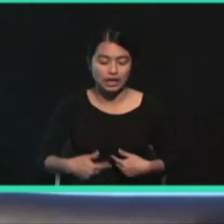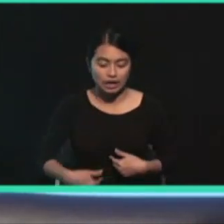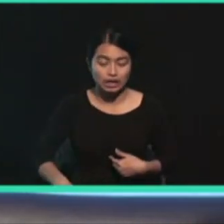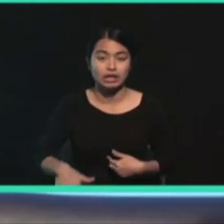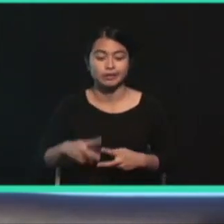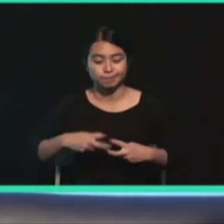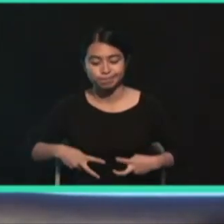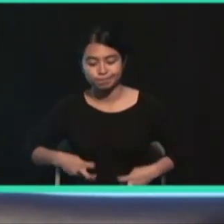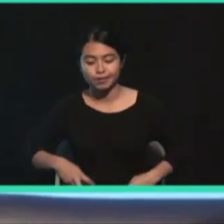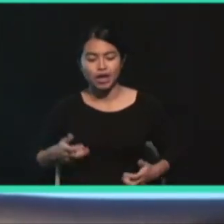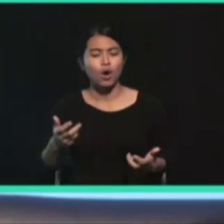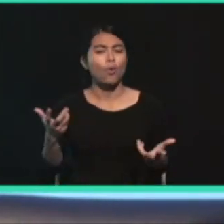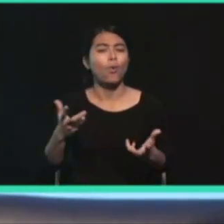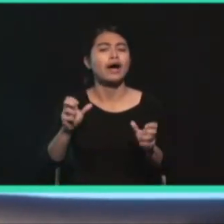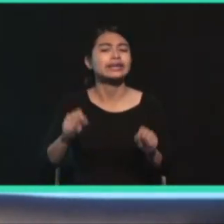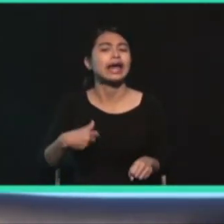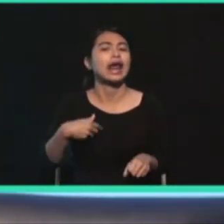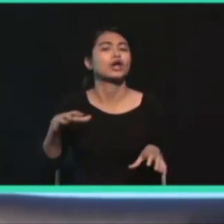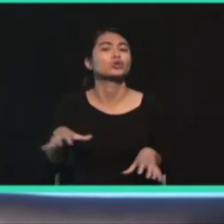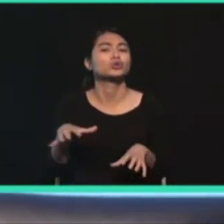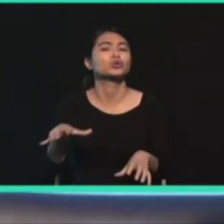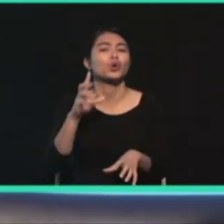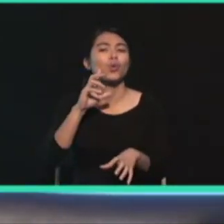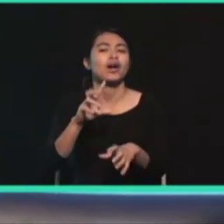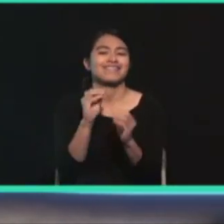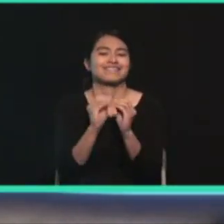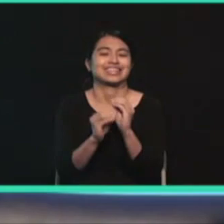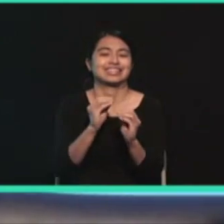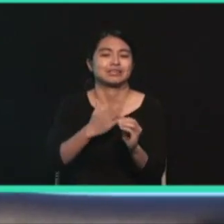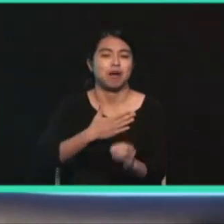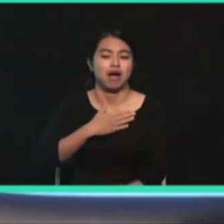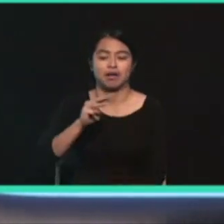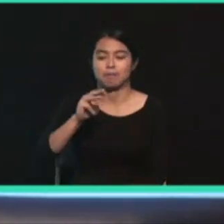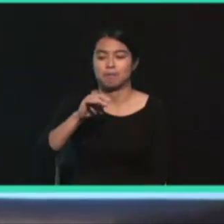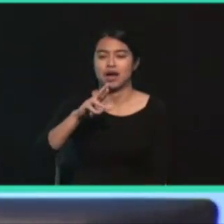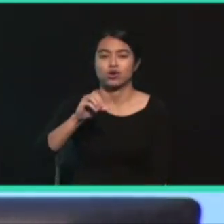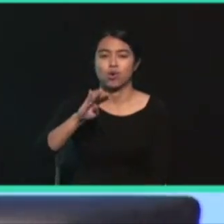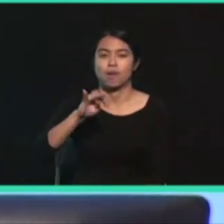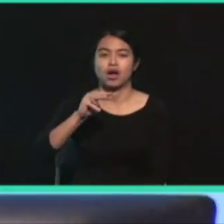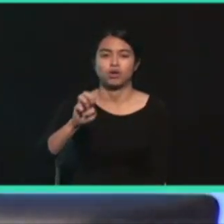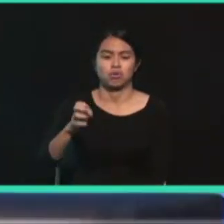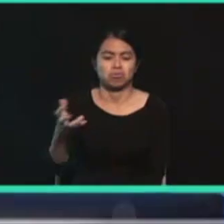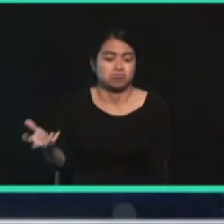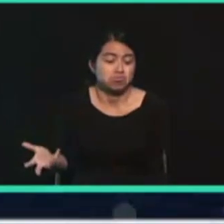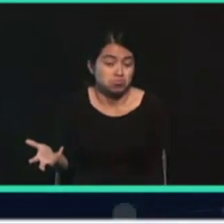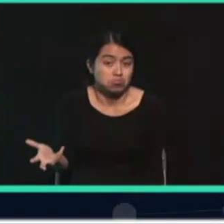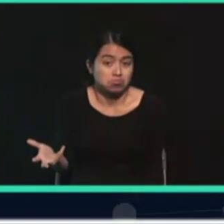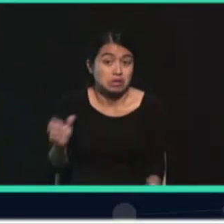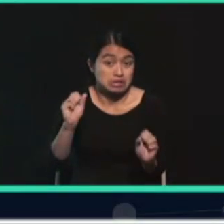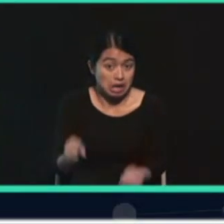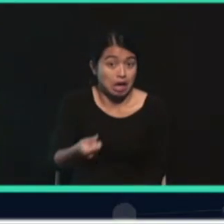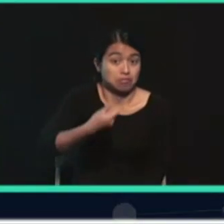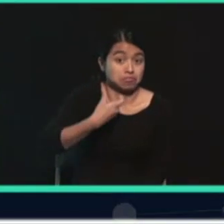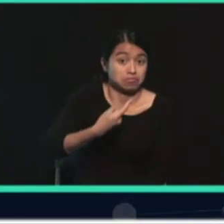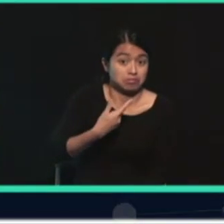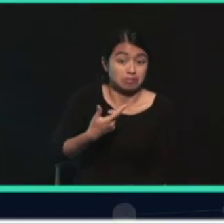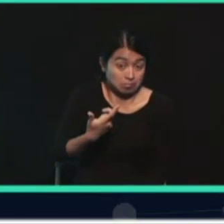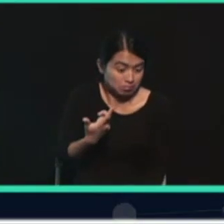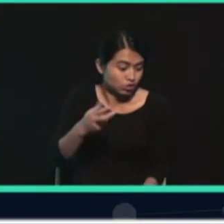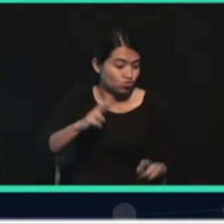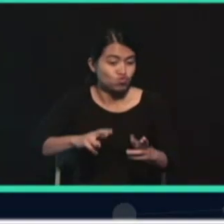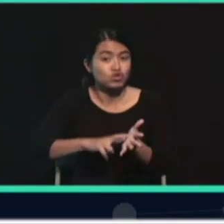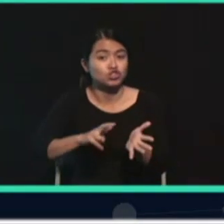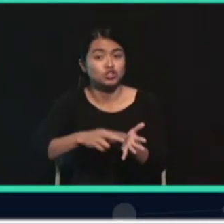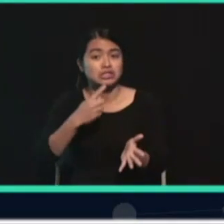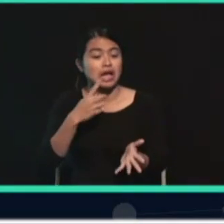my microbiome? Can I take some drugs or whatever? And this study actually looked at patients in mice after they